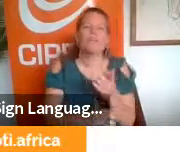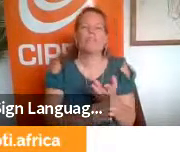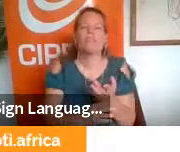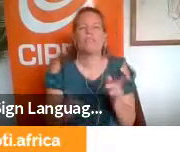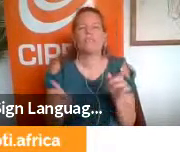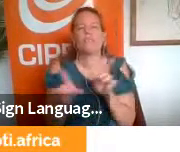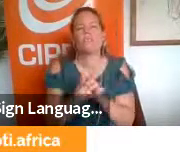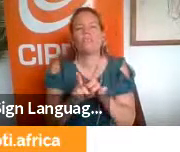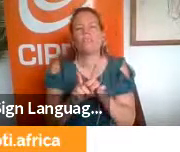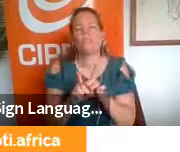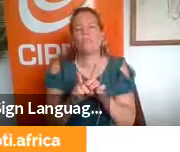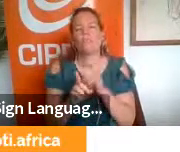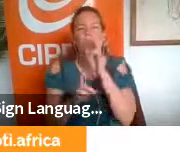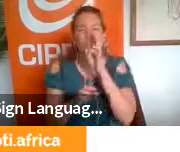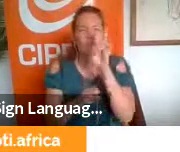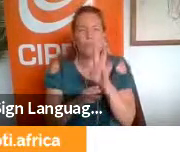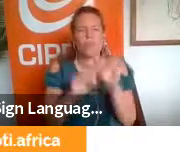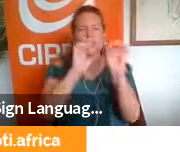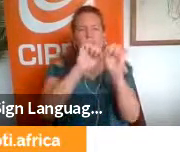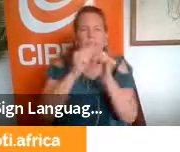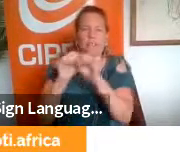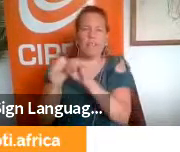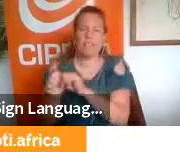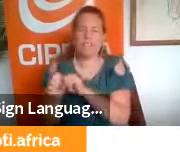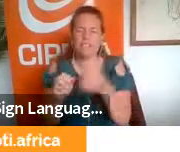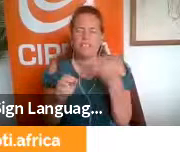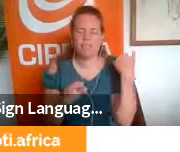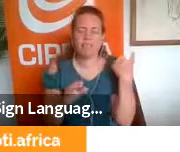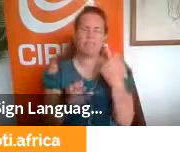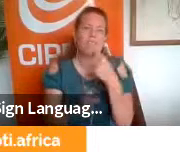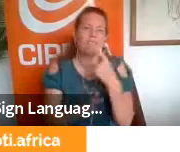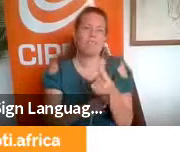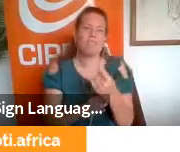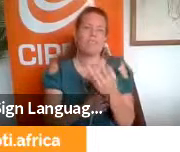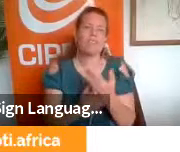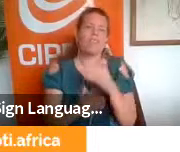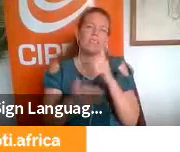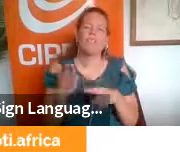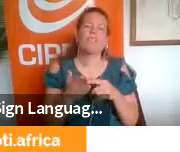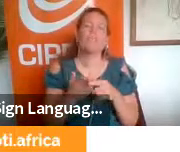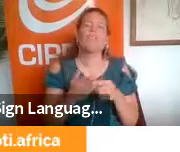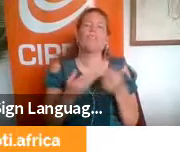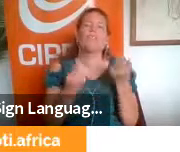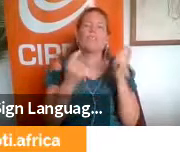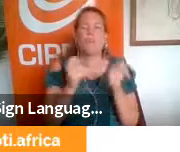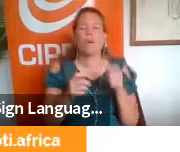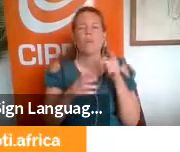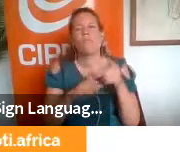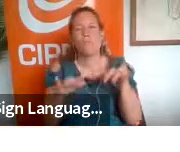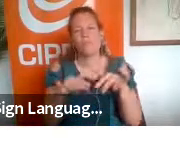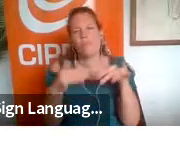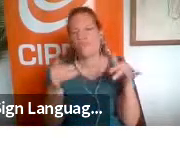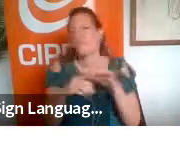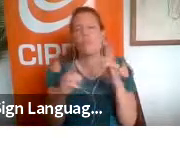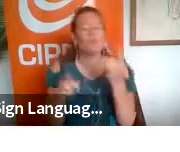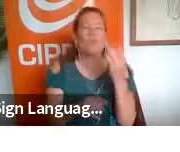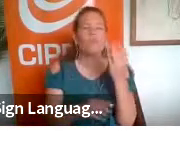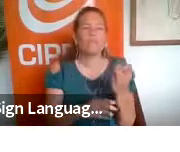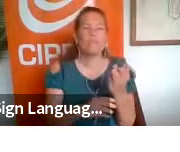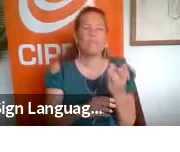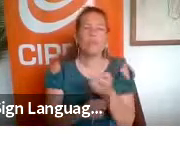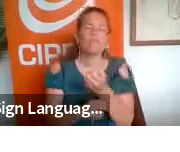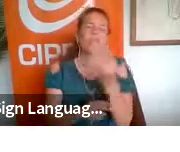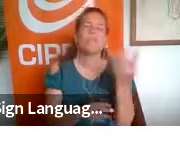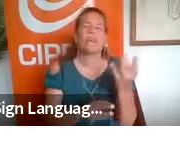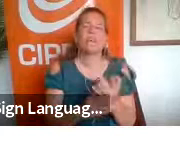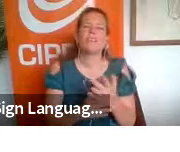the violations that I spoke about that can be reported on the platform. So it's not just these violations, but many others. And that's why I encourage you